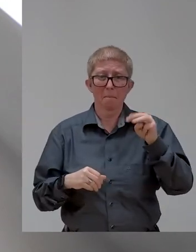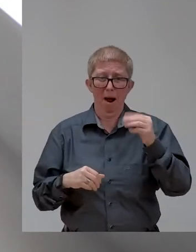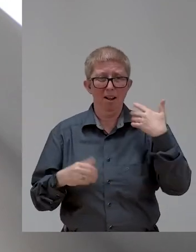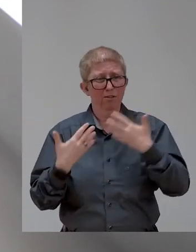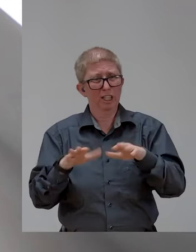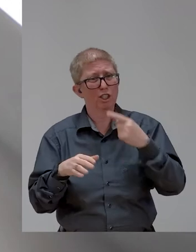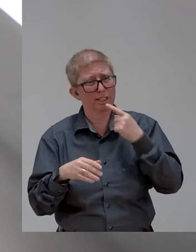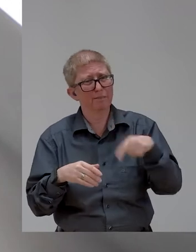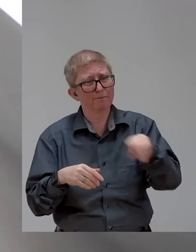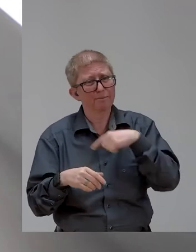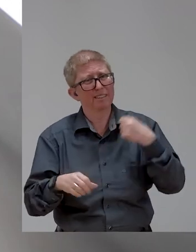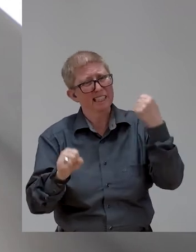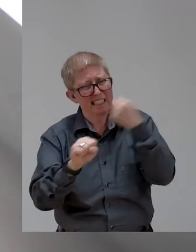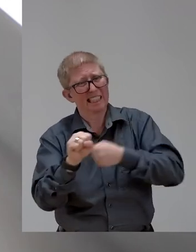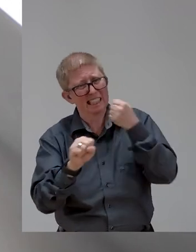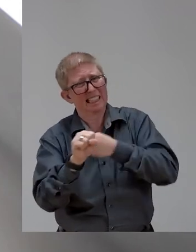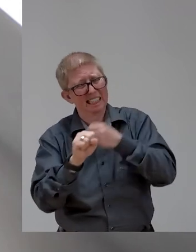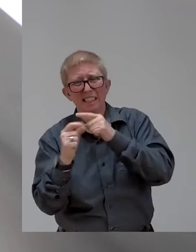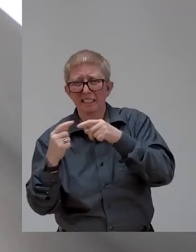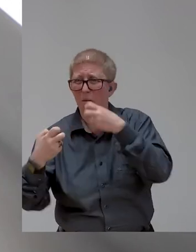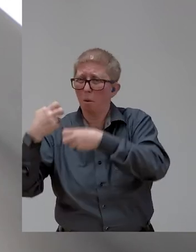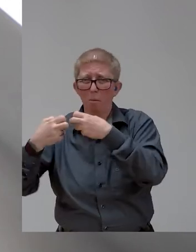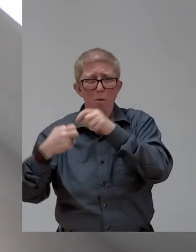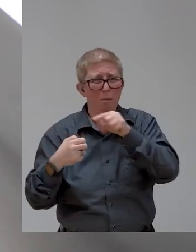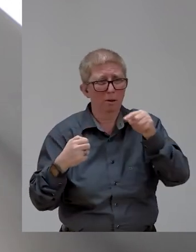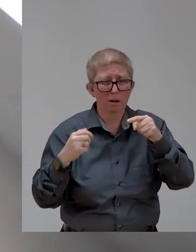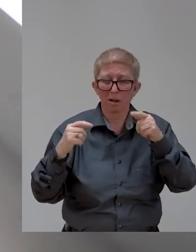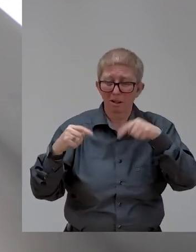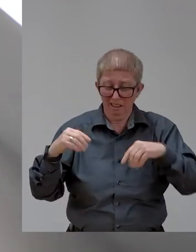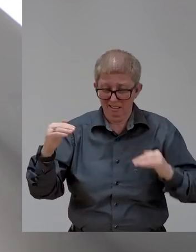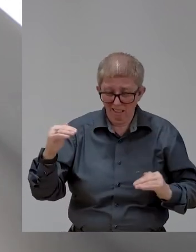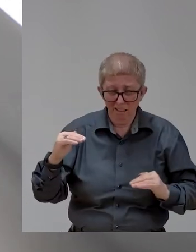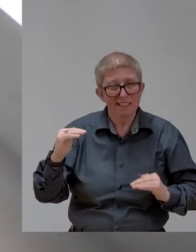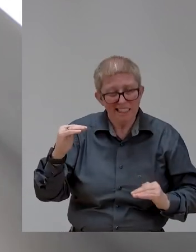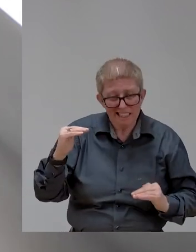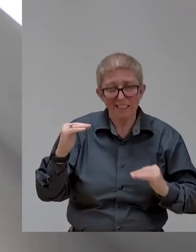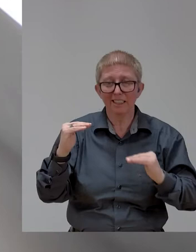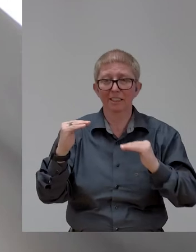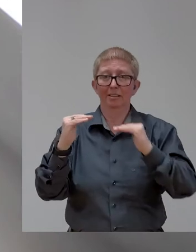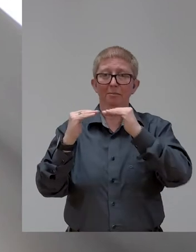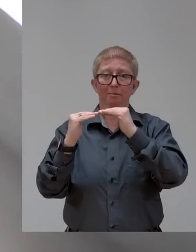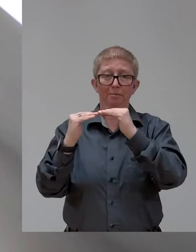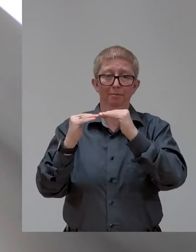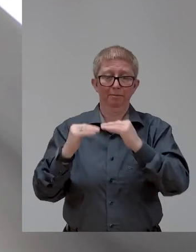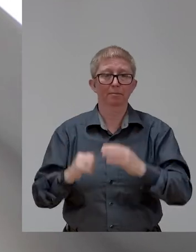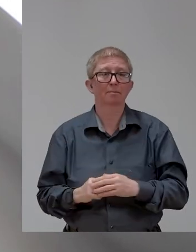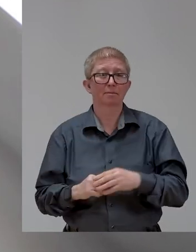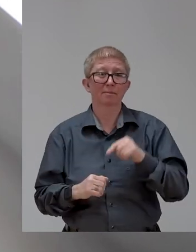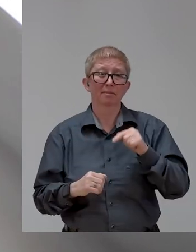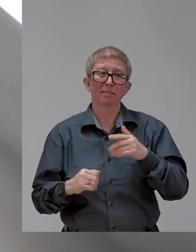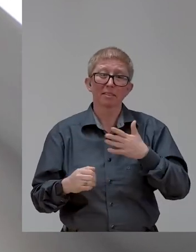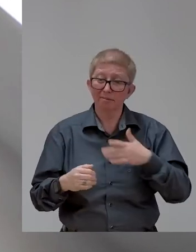address some of the systematic inequalities that people living with disabilities face, and that within the context of